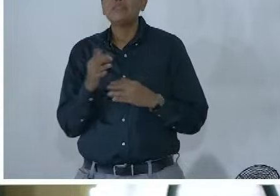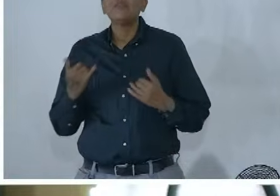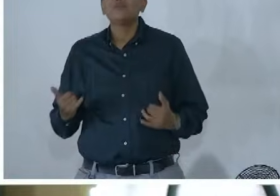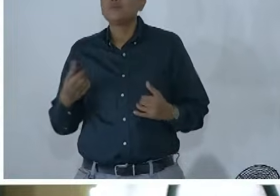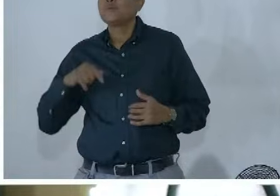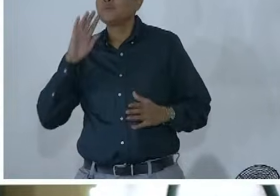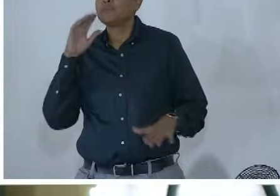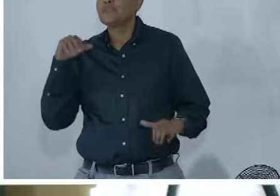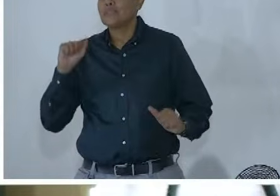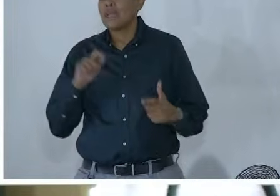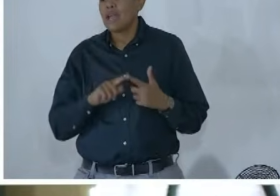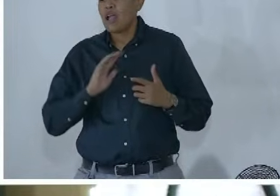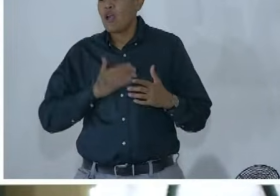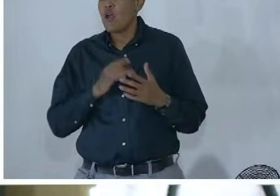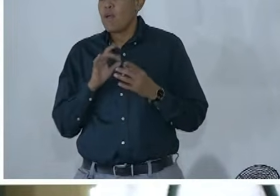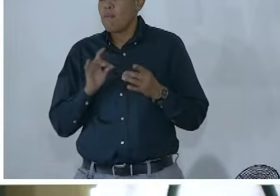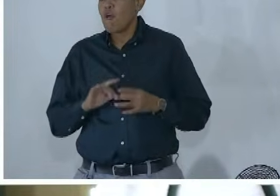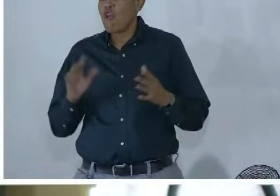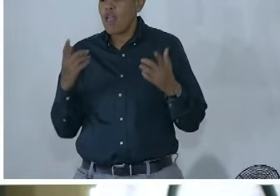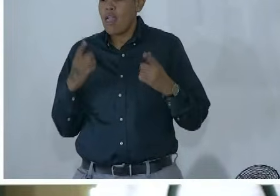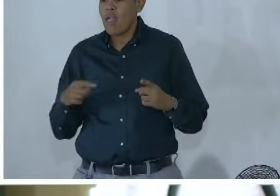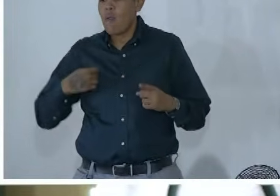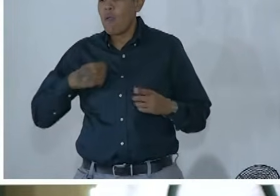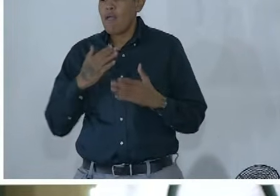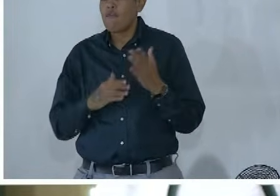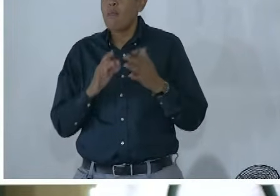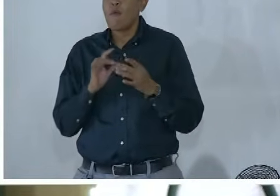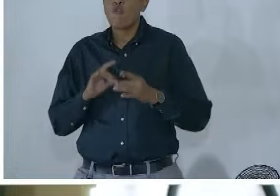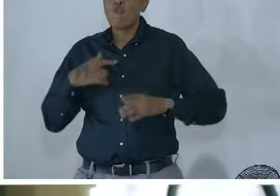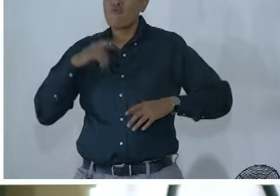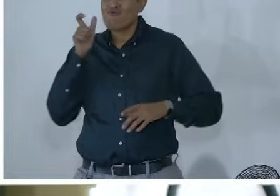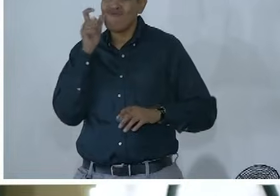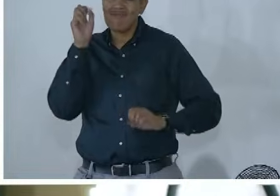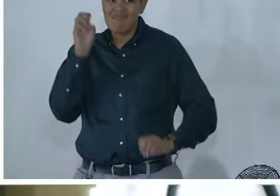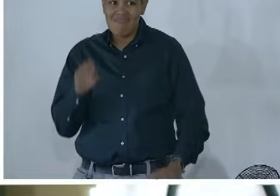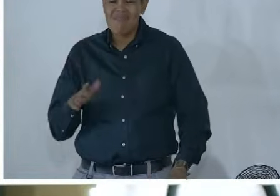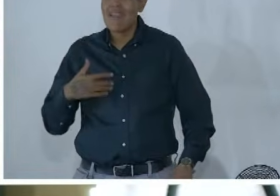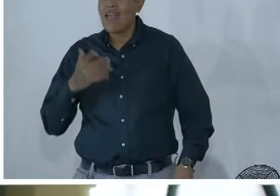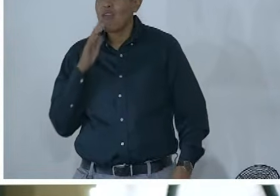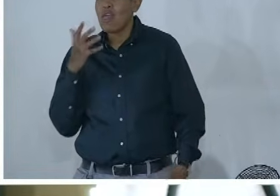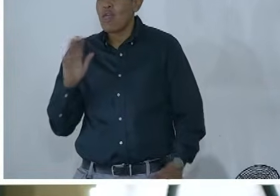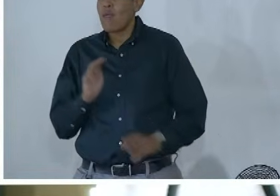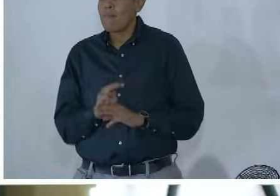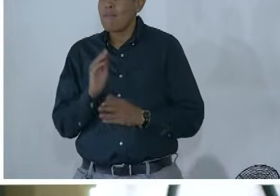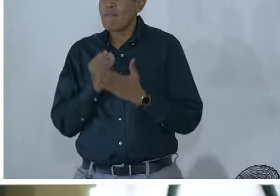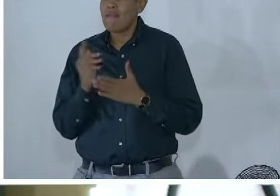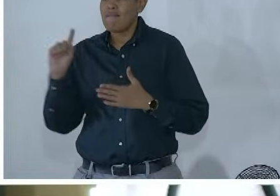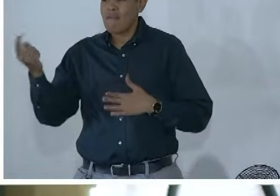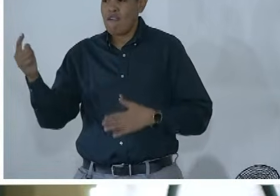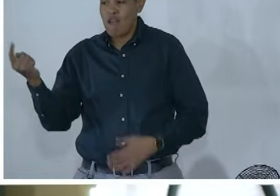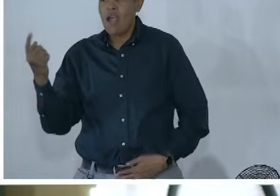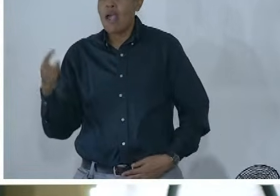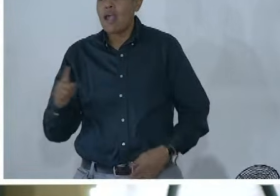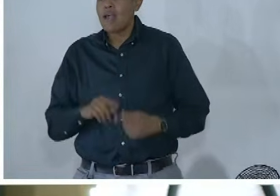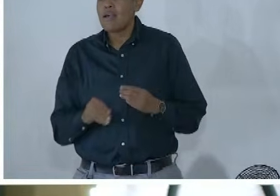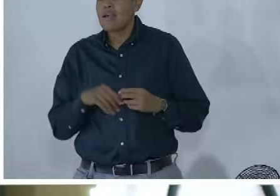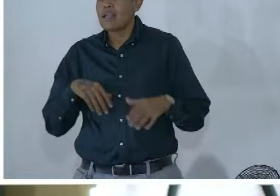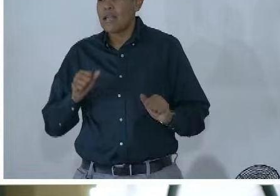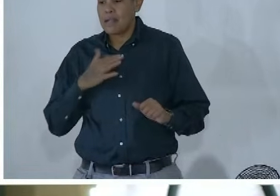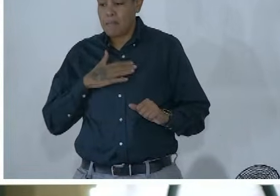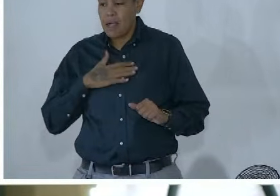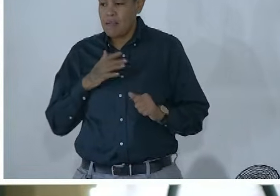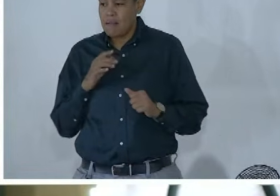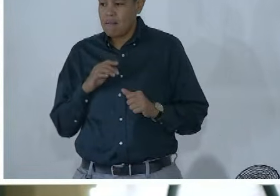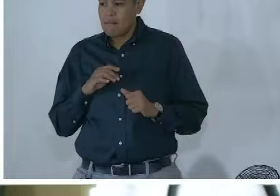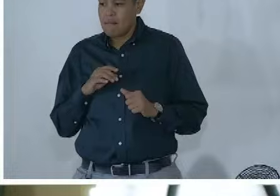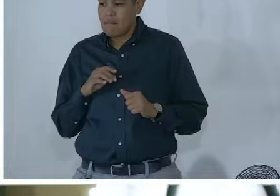we're going to take our motions. We have some motions that we just, when I'll allow the Minister of Finance to go first, then I'll take my